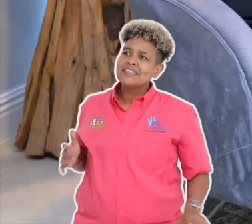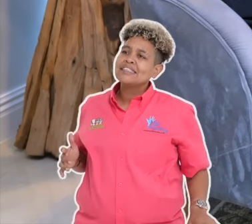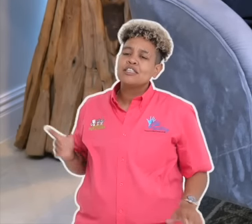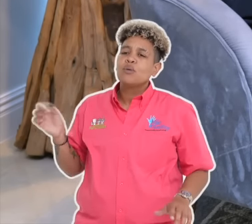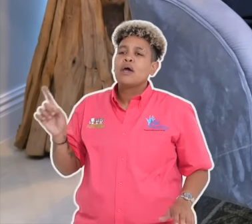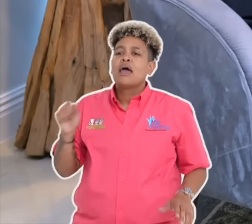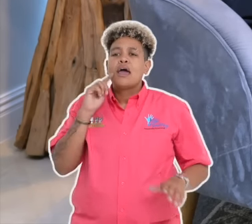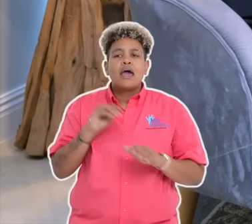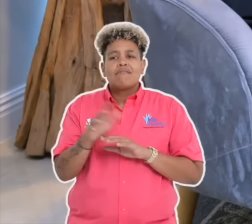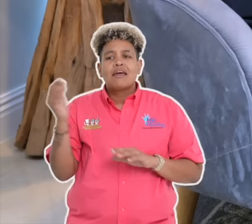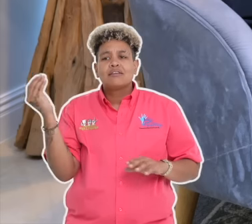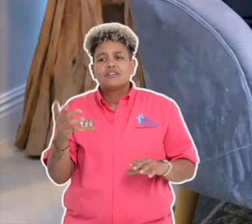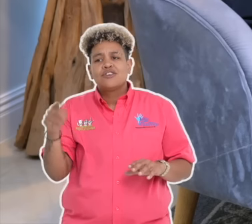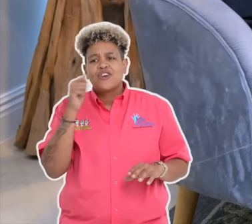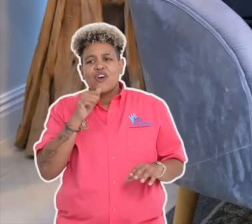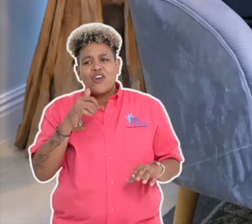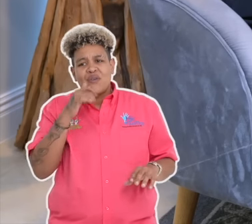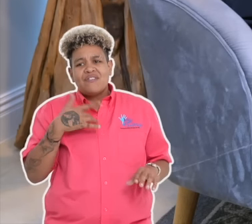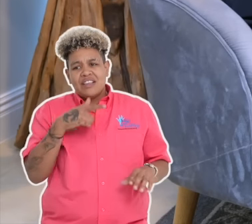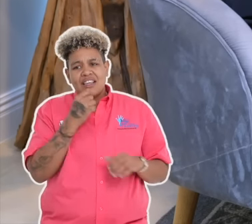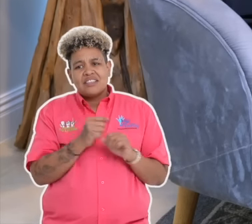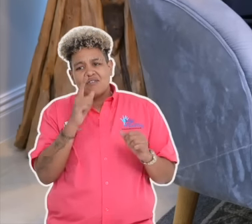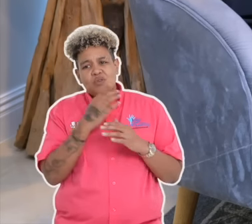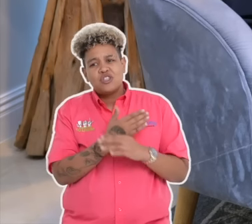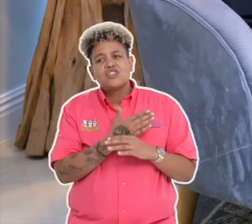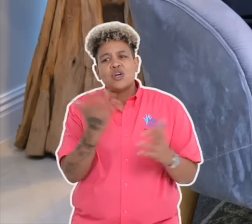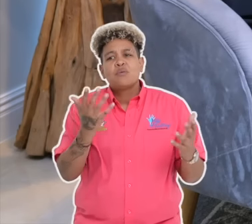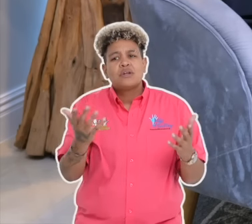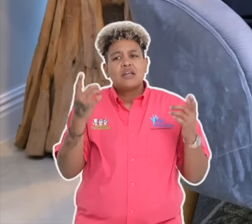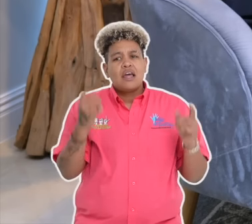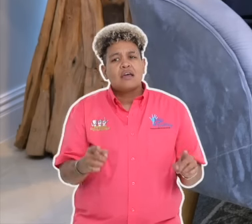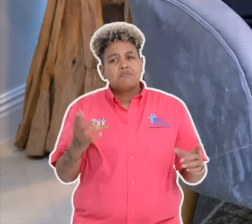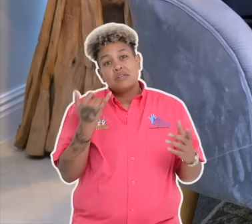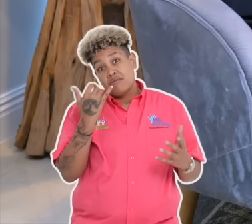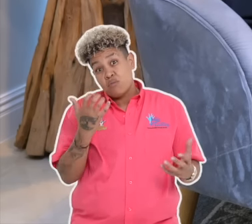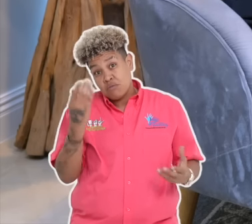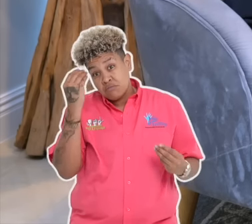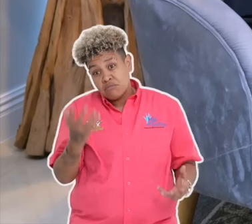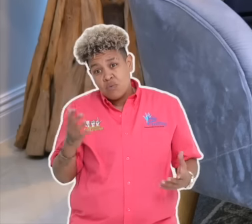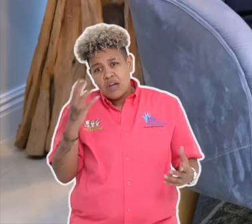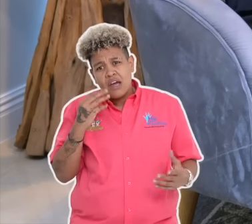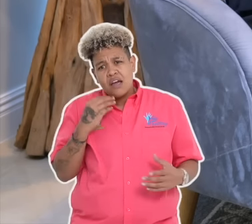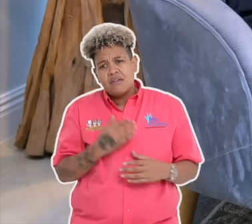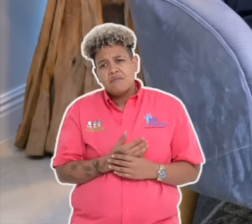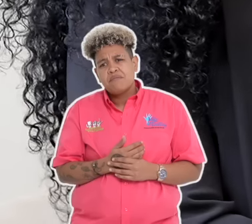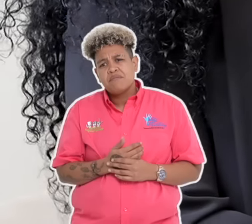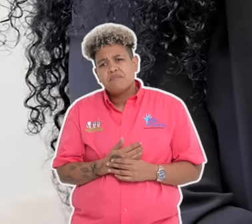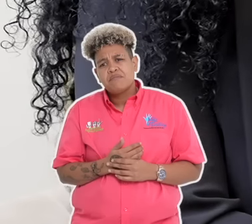safe for them, any words of advice to them? And if you would like to actually share maybe what you